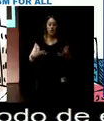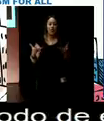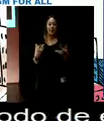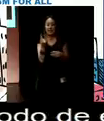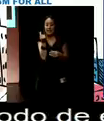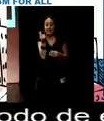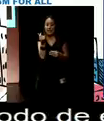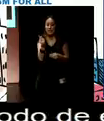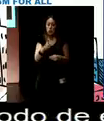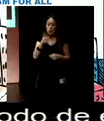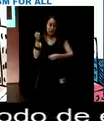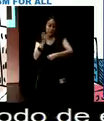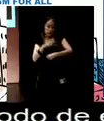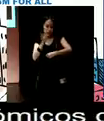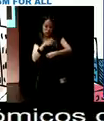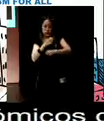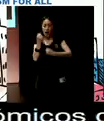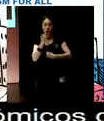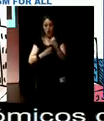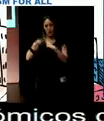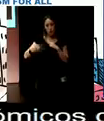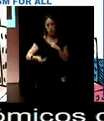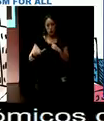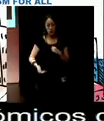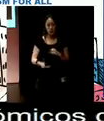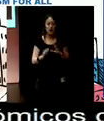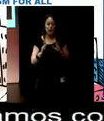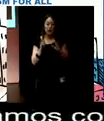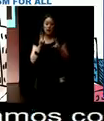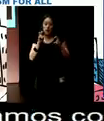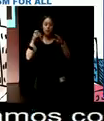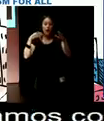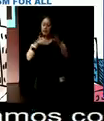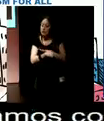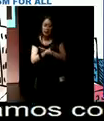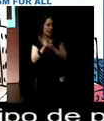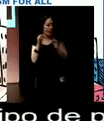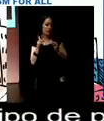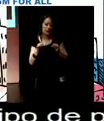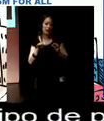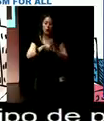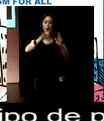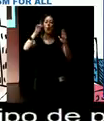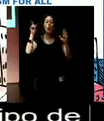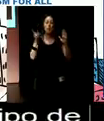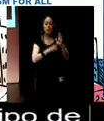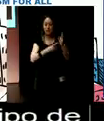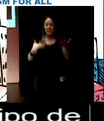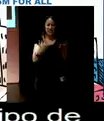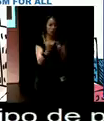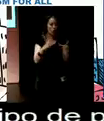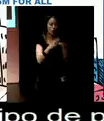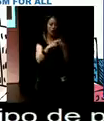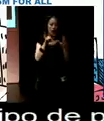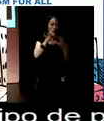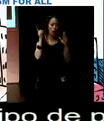is what we want to boost with these programs. The accessibility must be total,